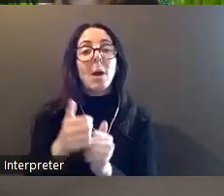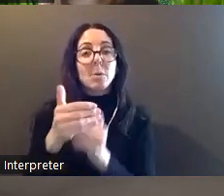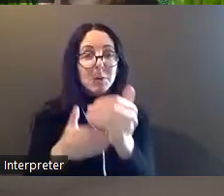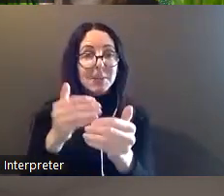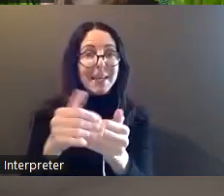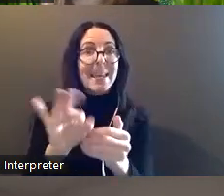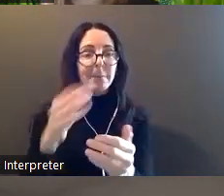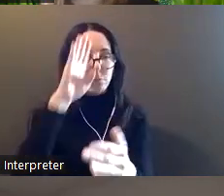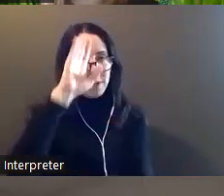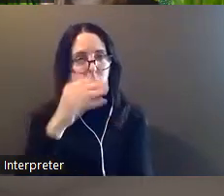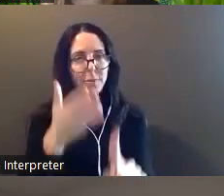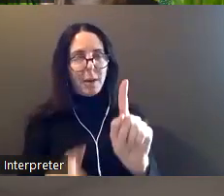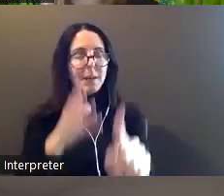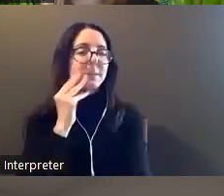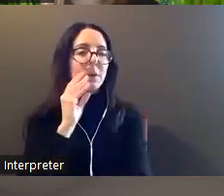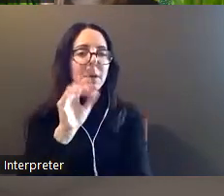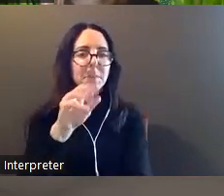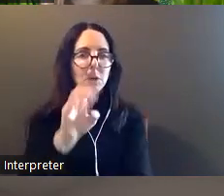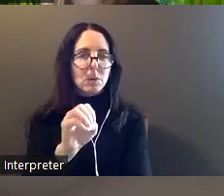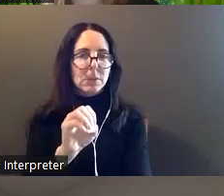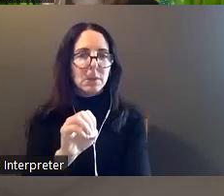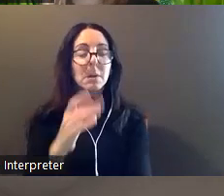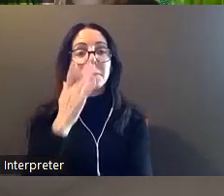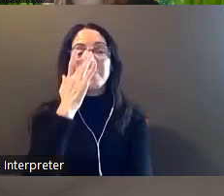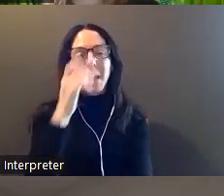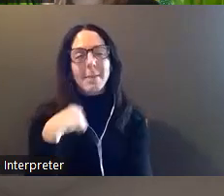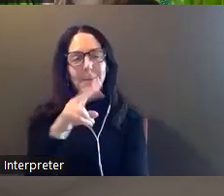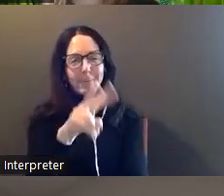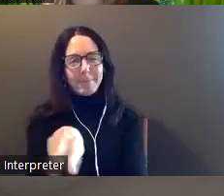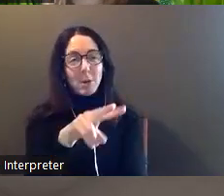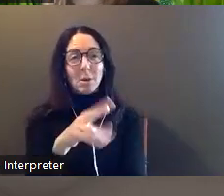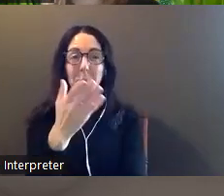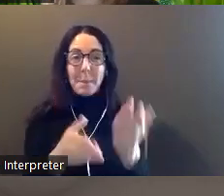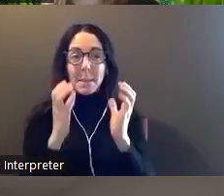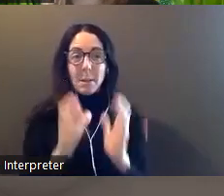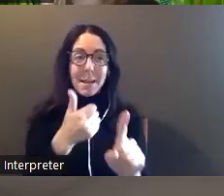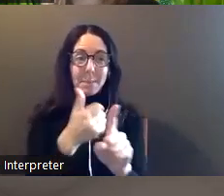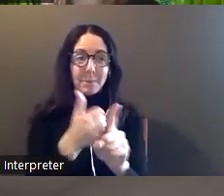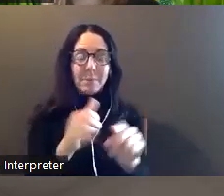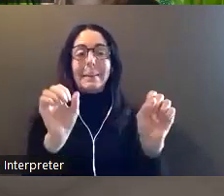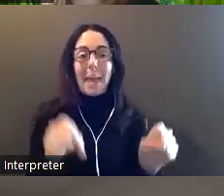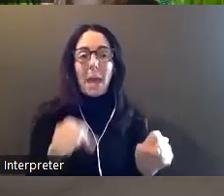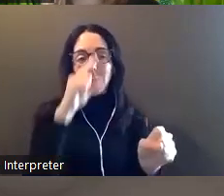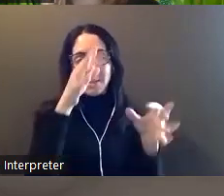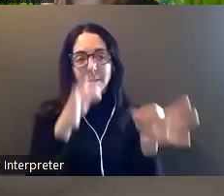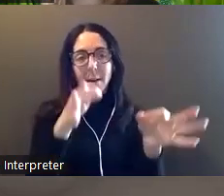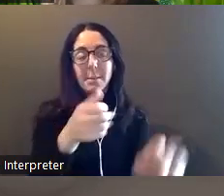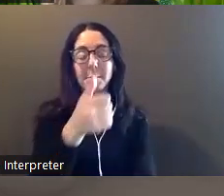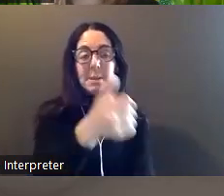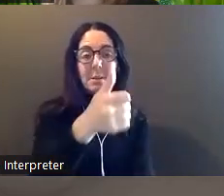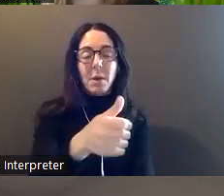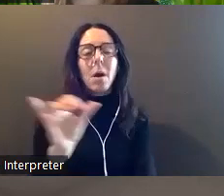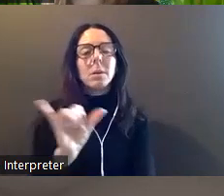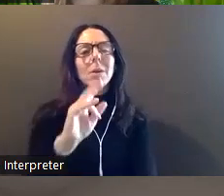situations of abuse, considers whether the client is capable of making their own decisions, as well as the type of